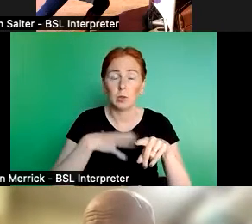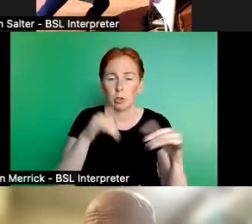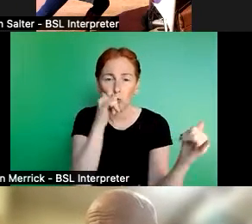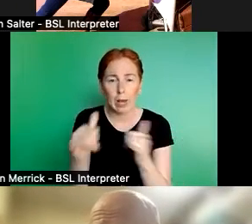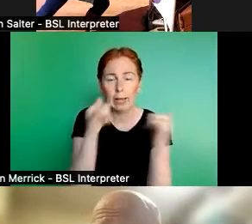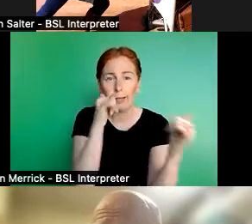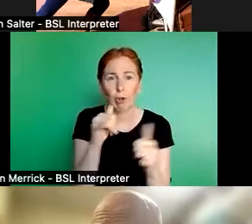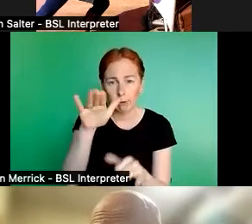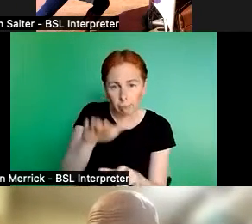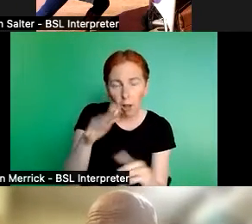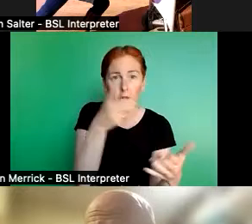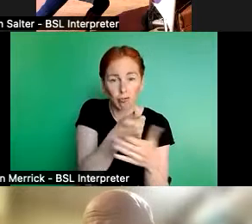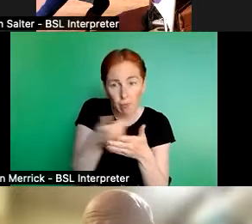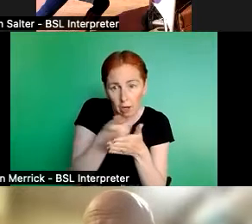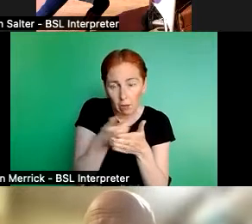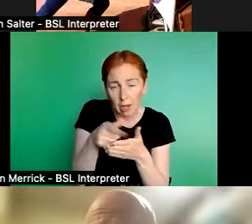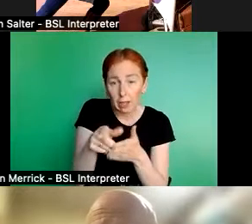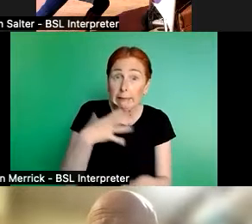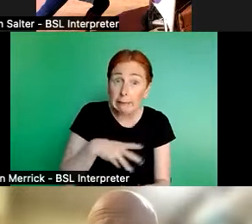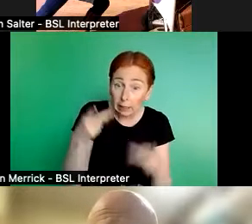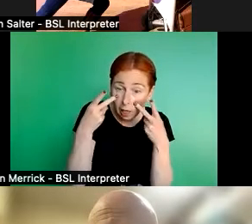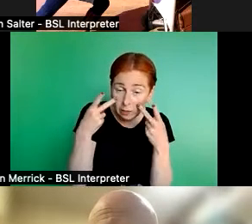children don't need glasses.